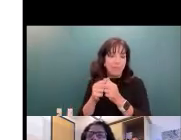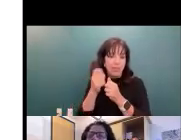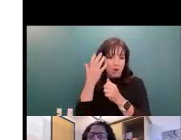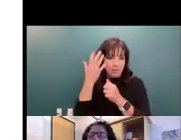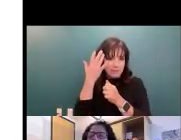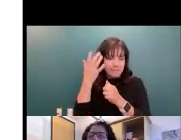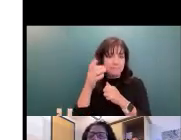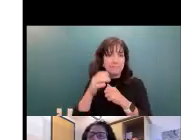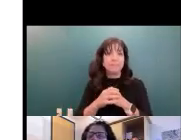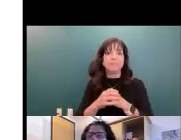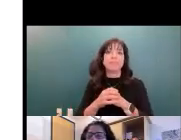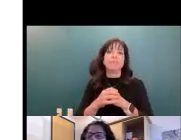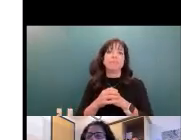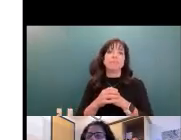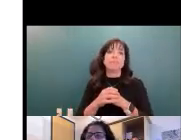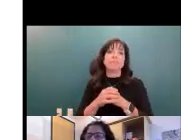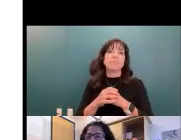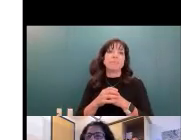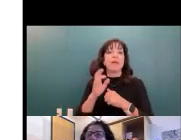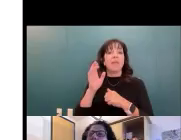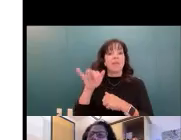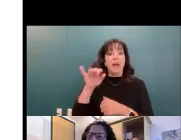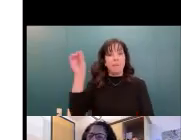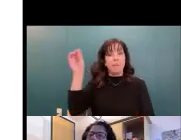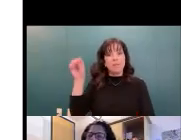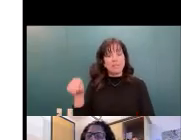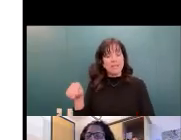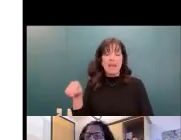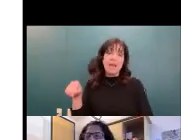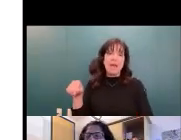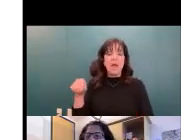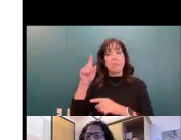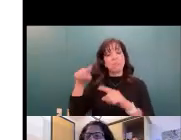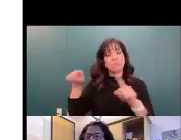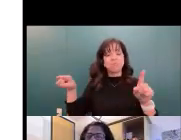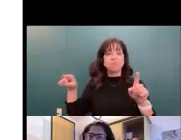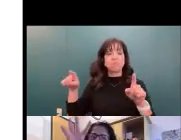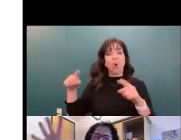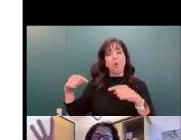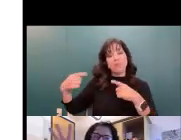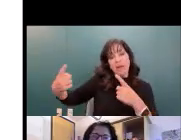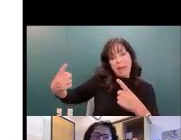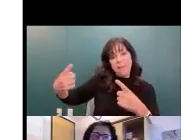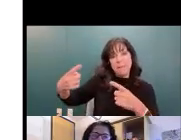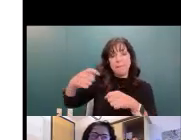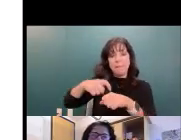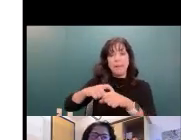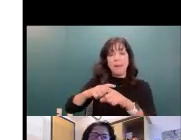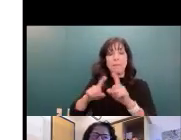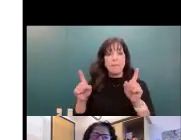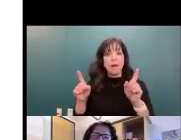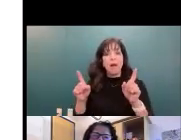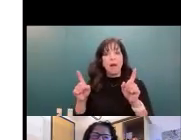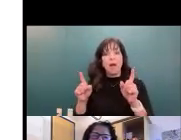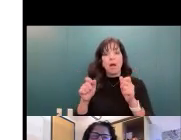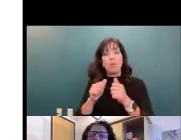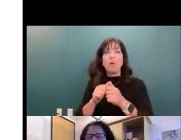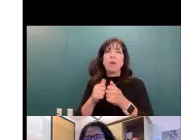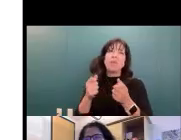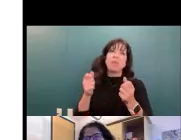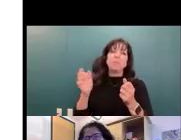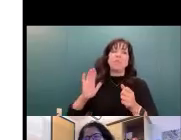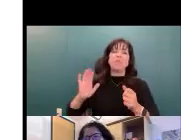that is a percentage that has varied across the years, with as low as